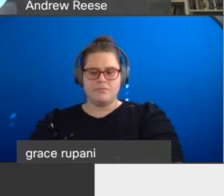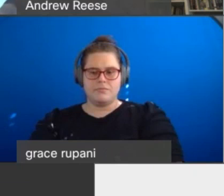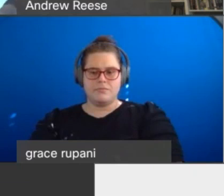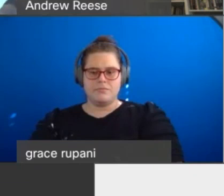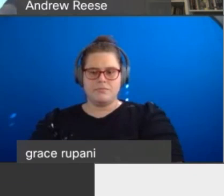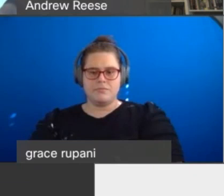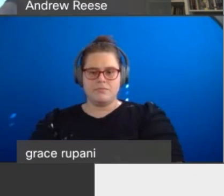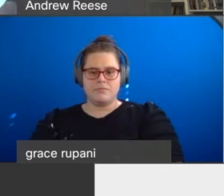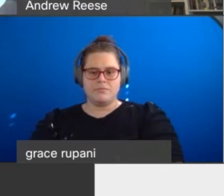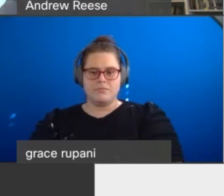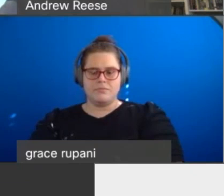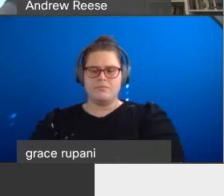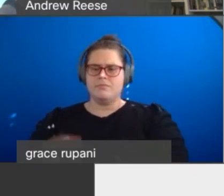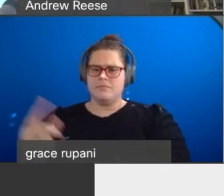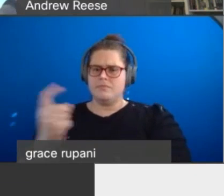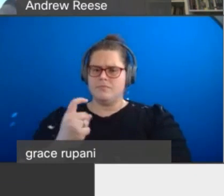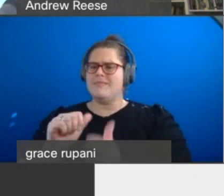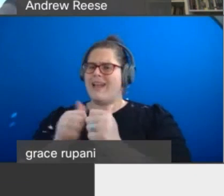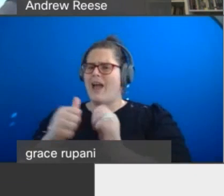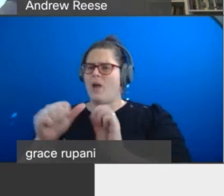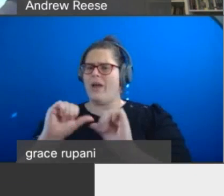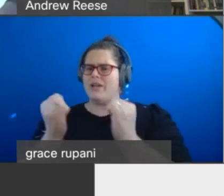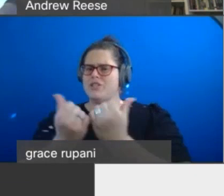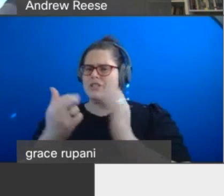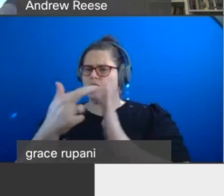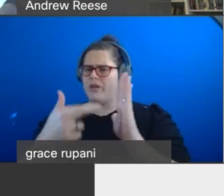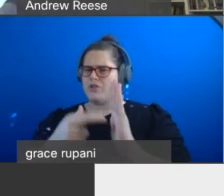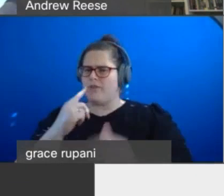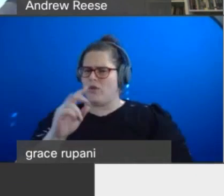How do agencies get registered for the EVV training?